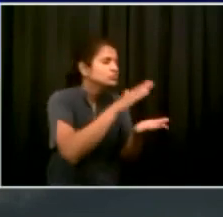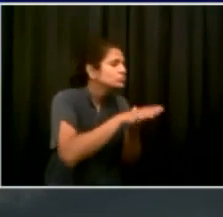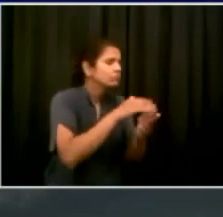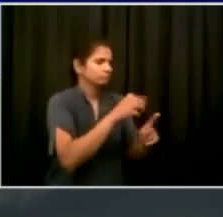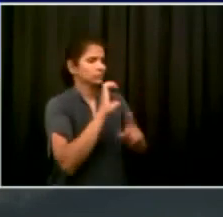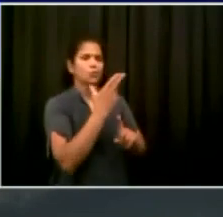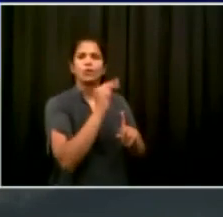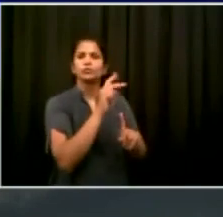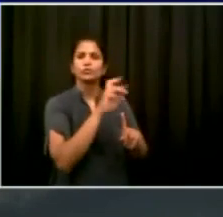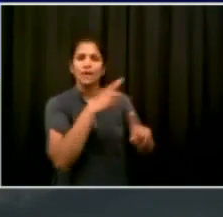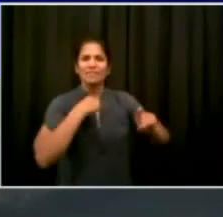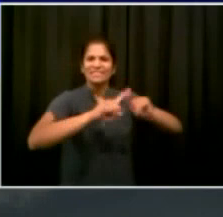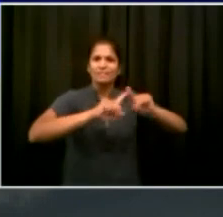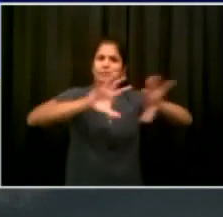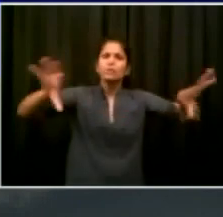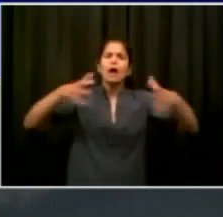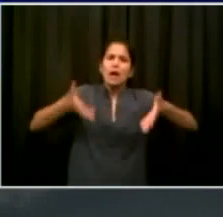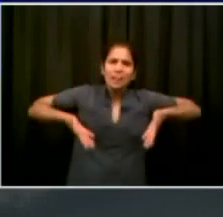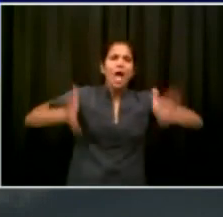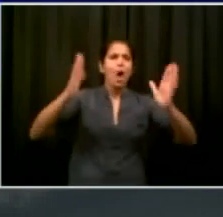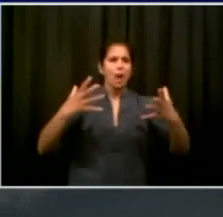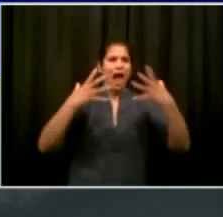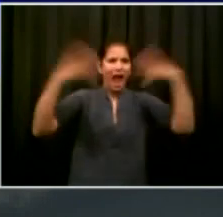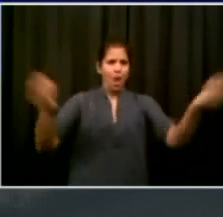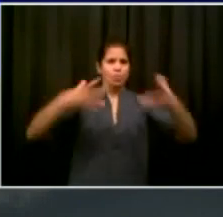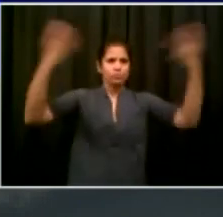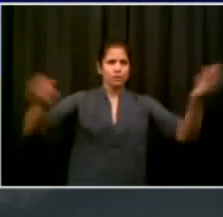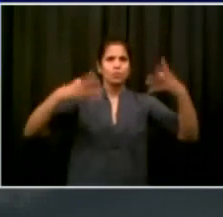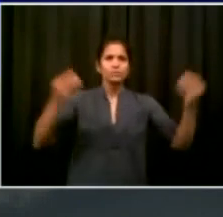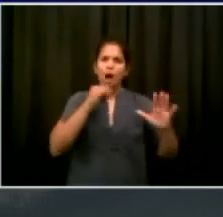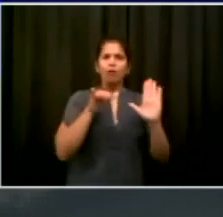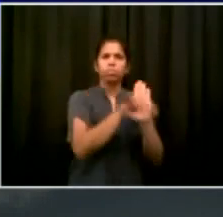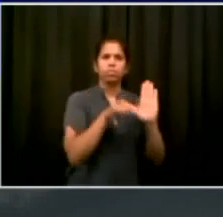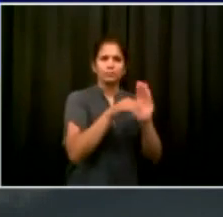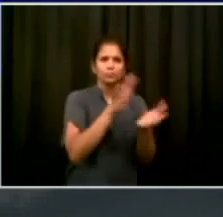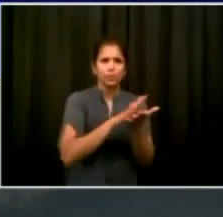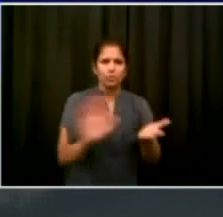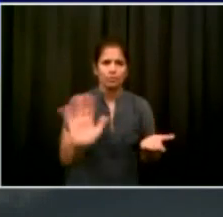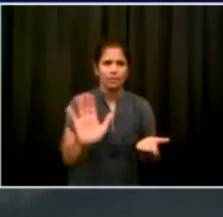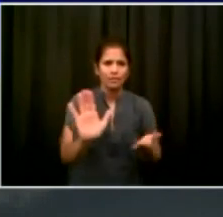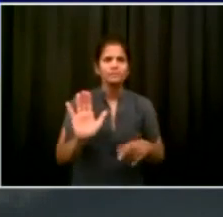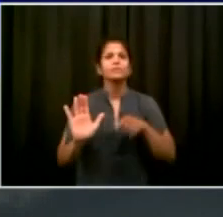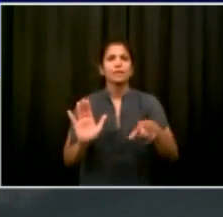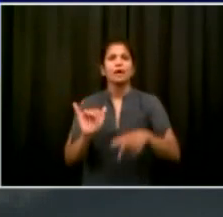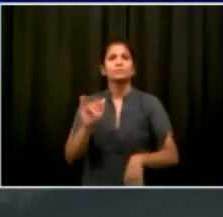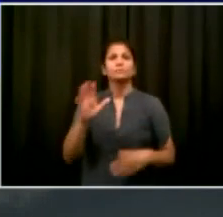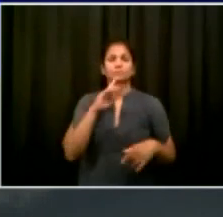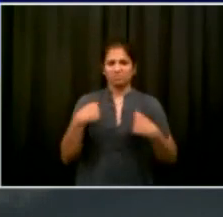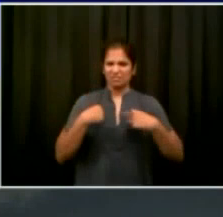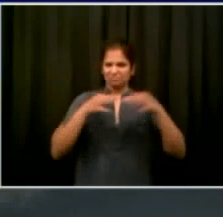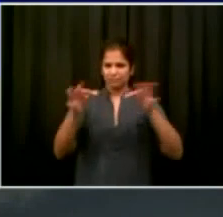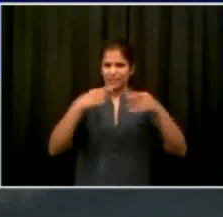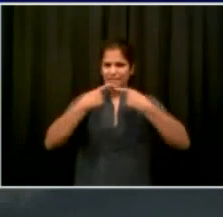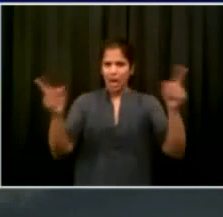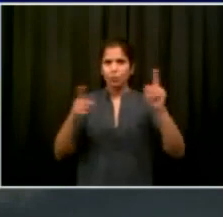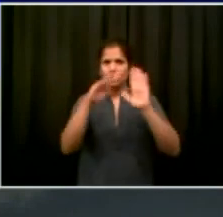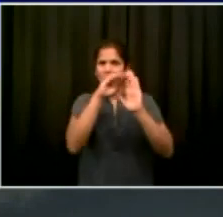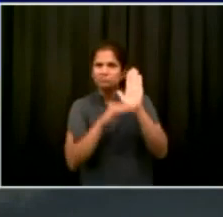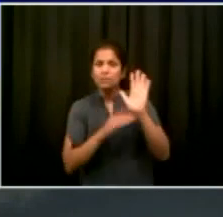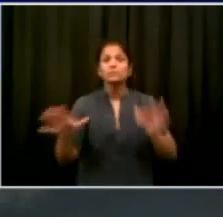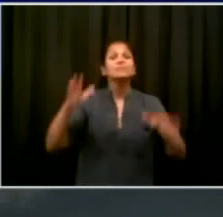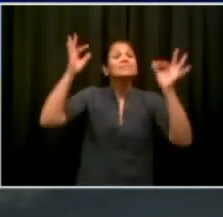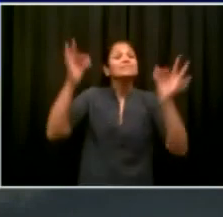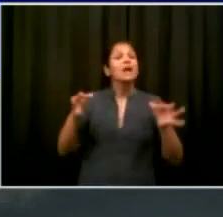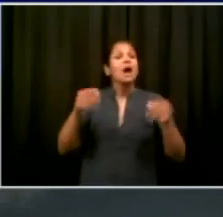the maximum amount they can do outdoors. It's up to them to figure out how to use schoolyards and anything on school